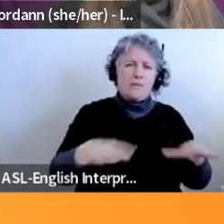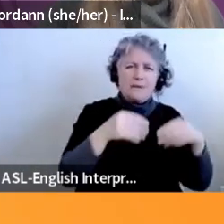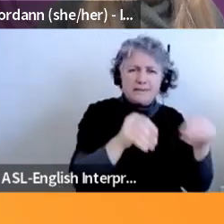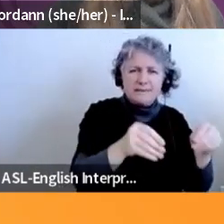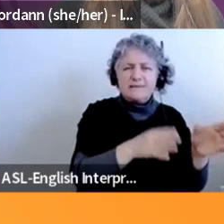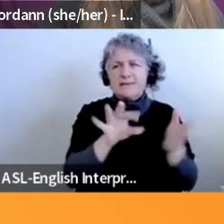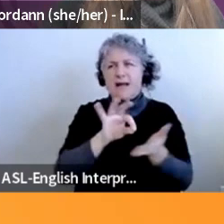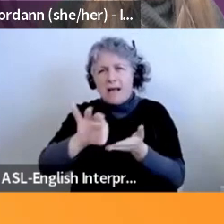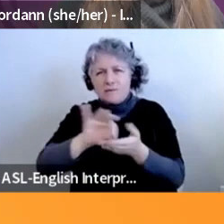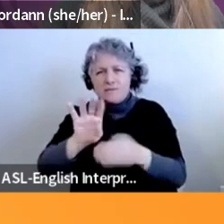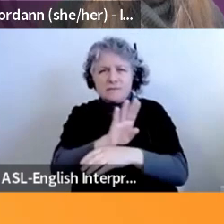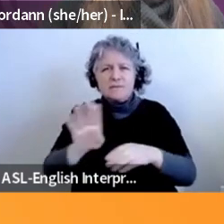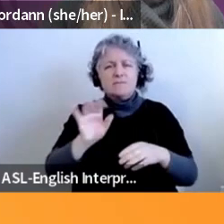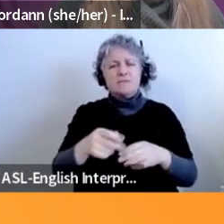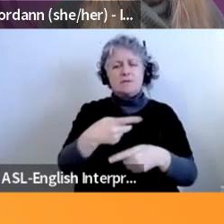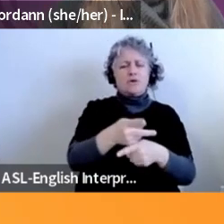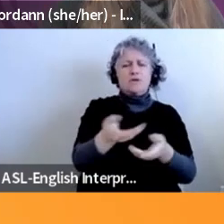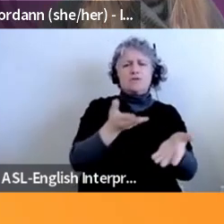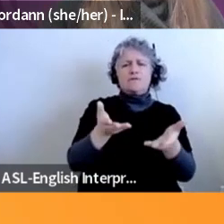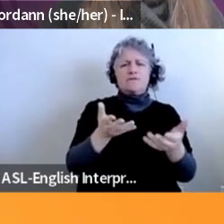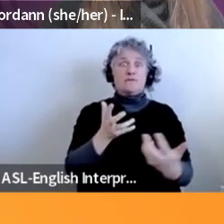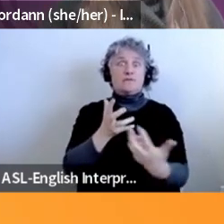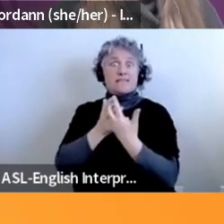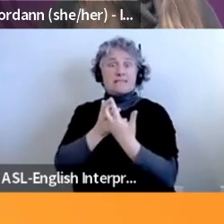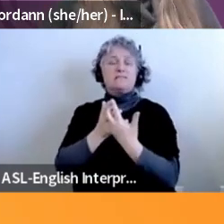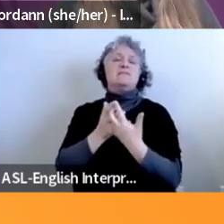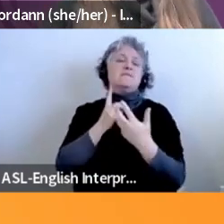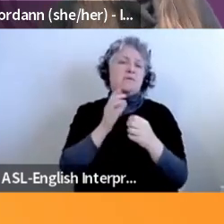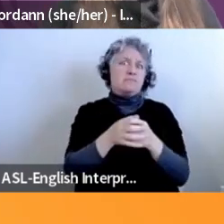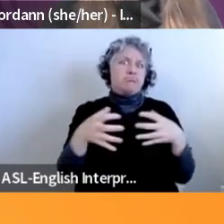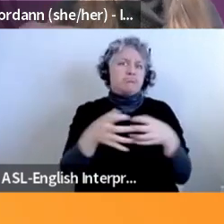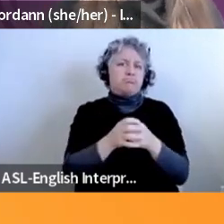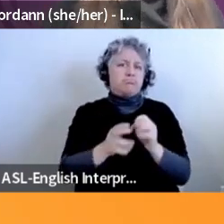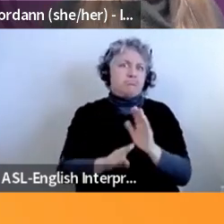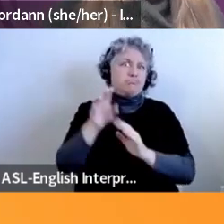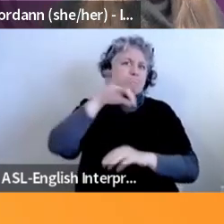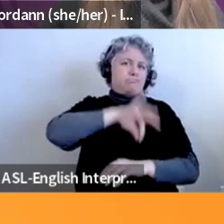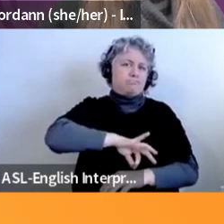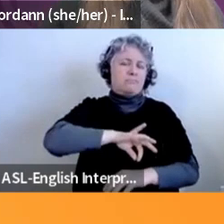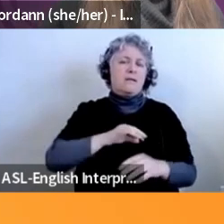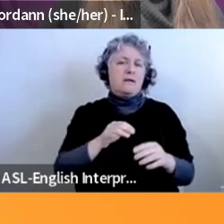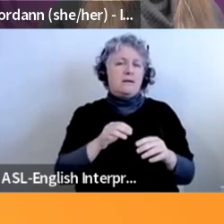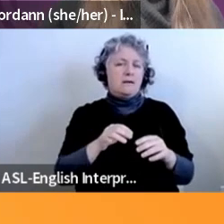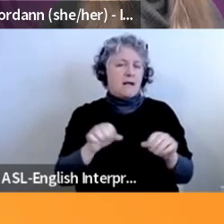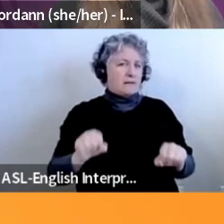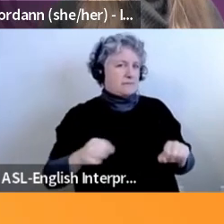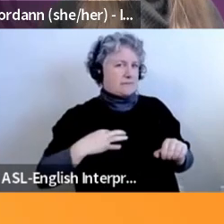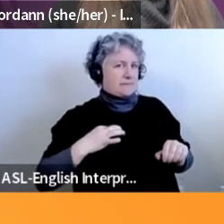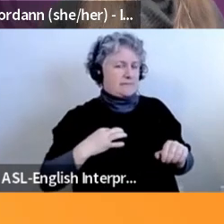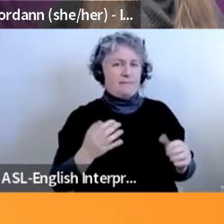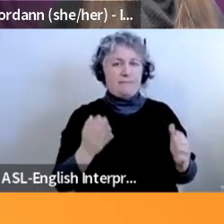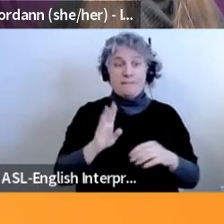You have to have a scalable product or service to be a fit for this program and to be eligible. Your business must have between